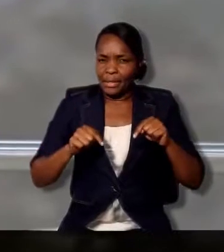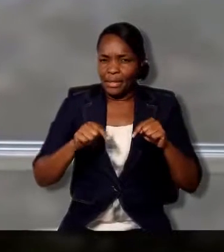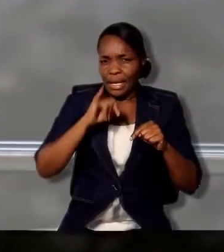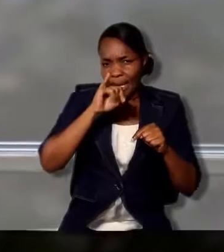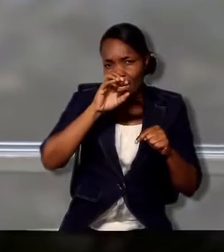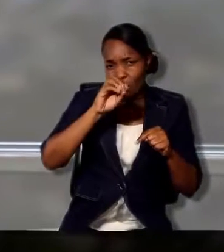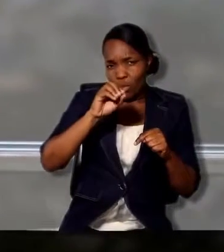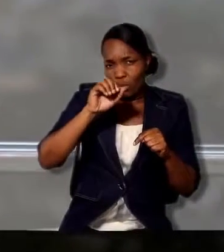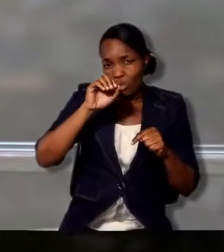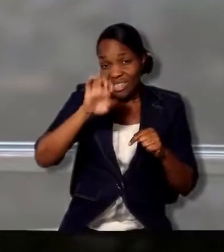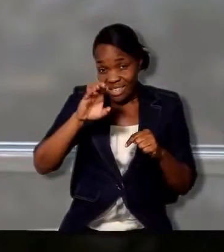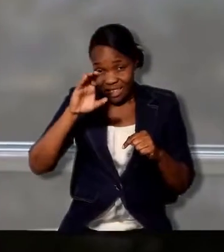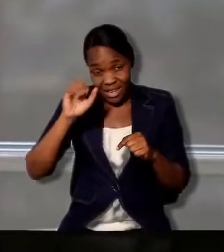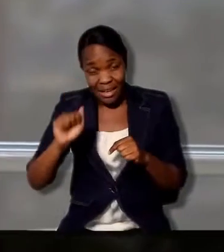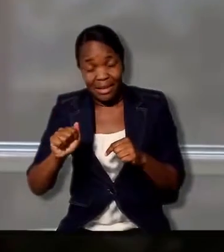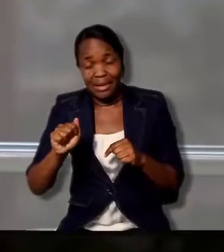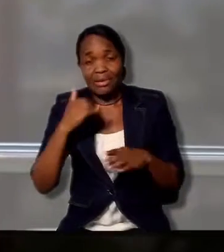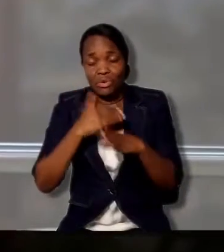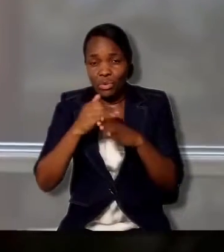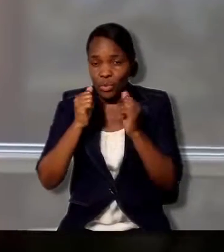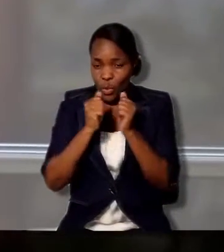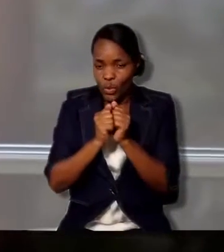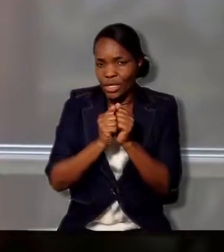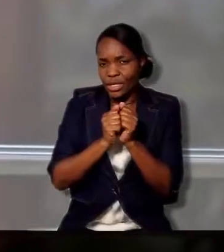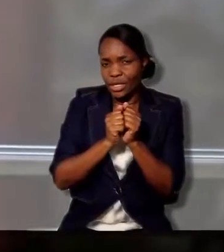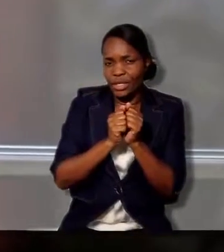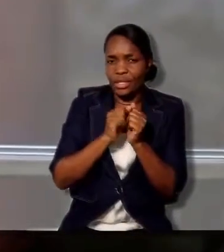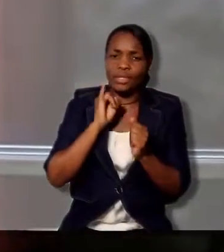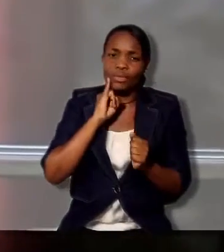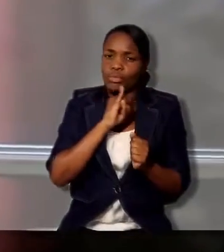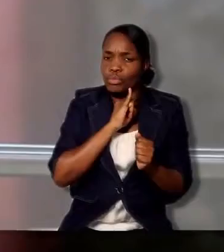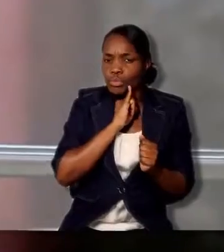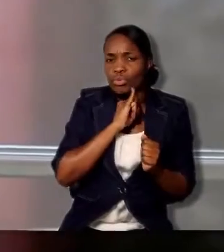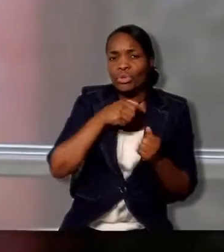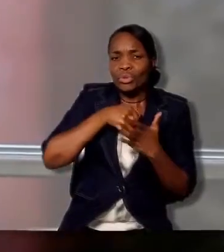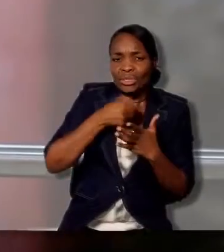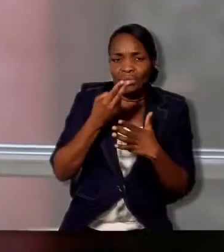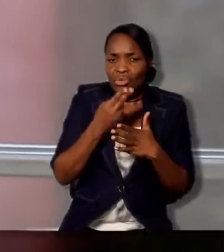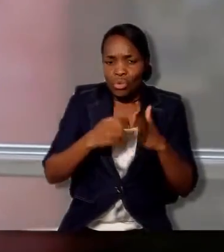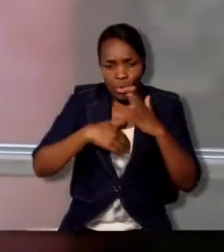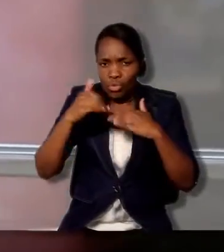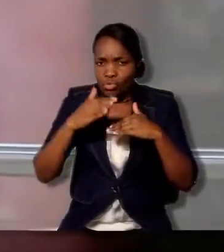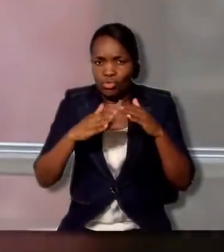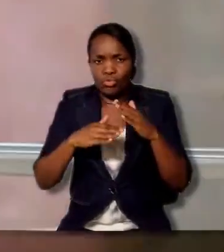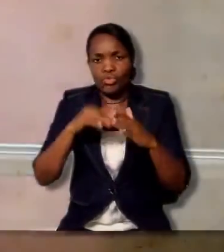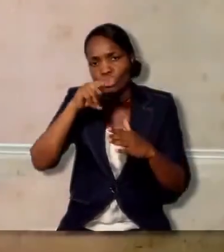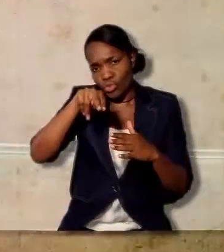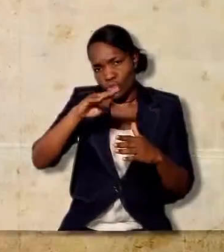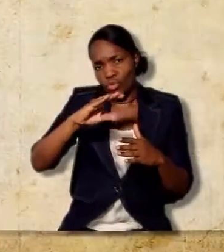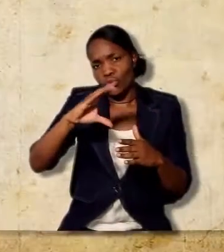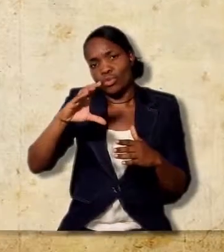the IAEA is also working with Iran to try and persuade them not to build nuclear war facilities.